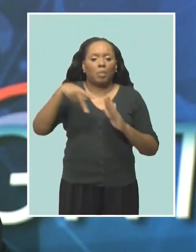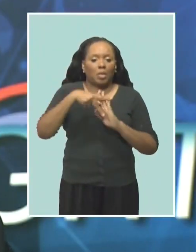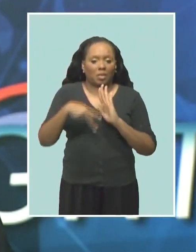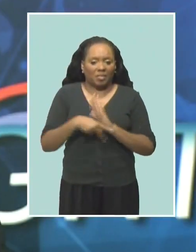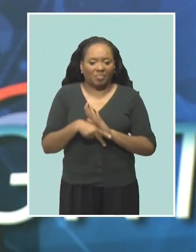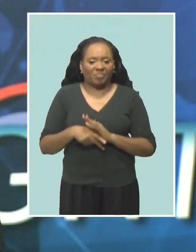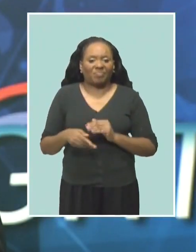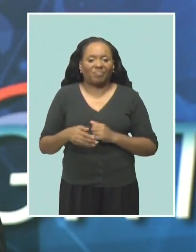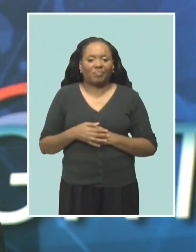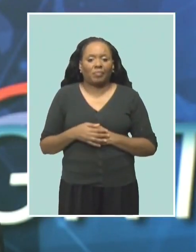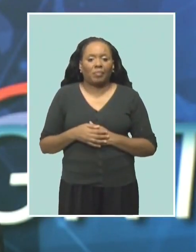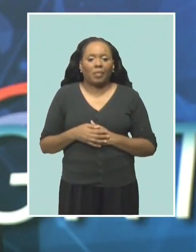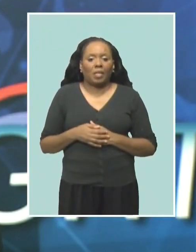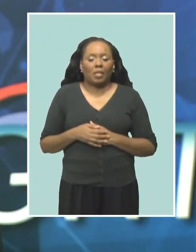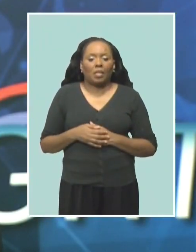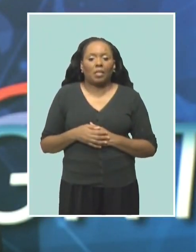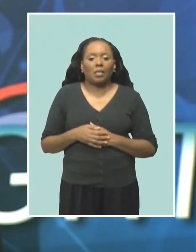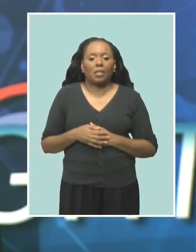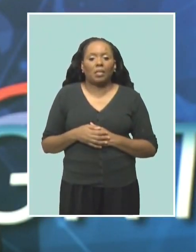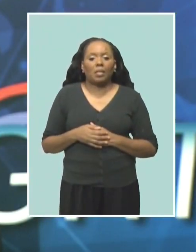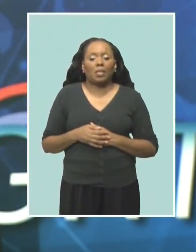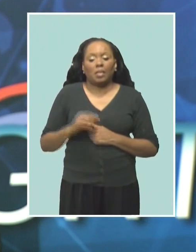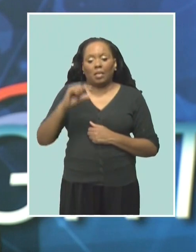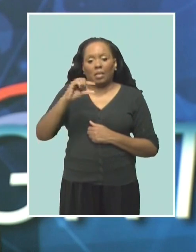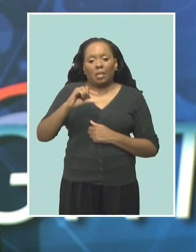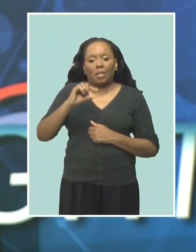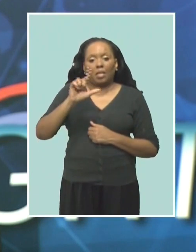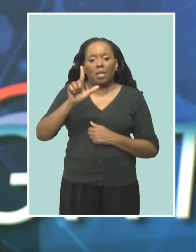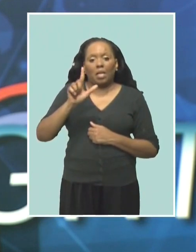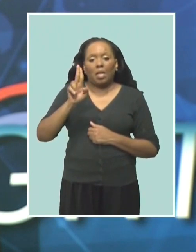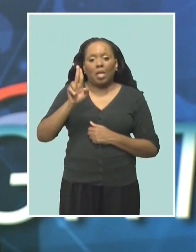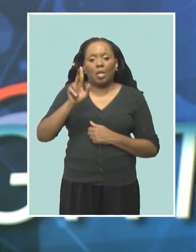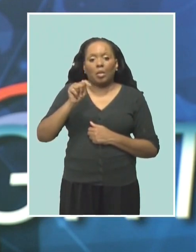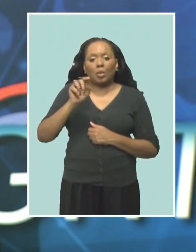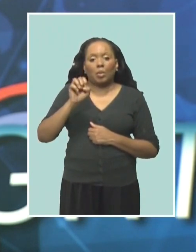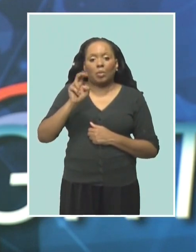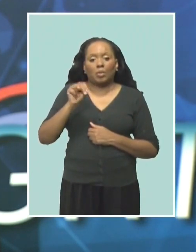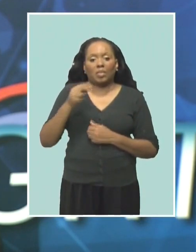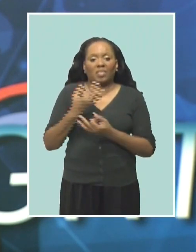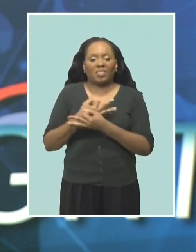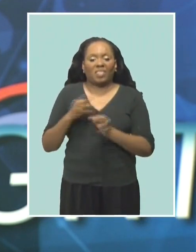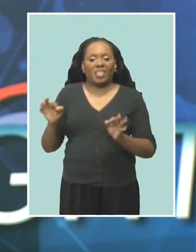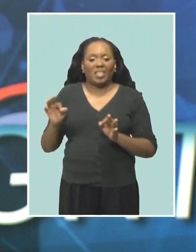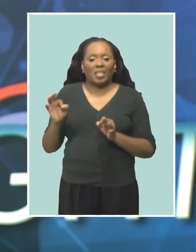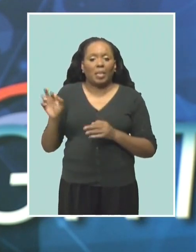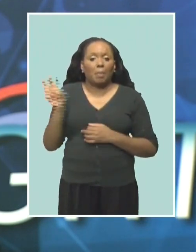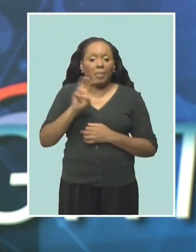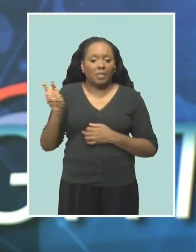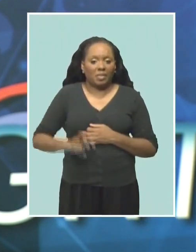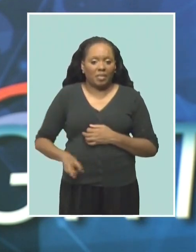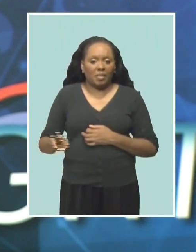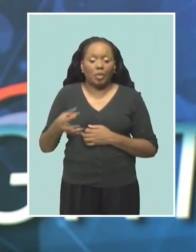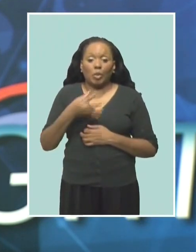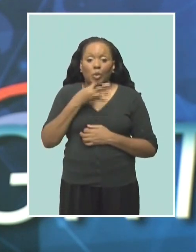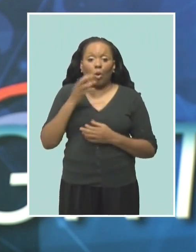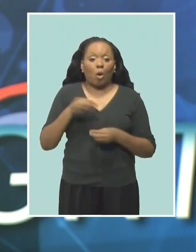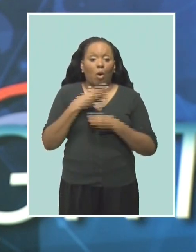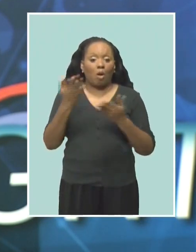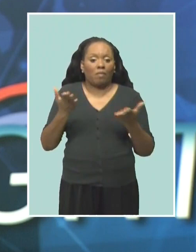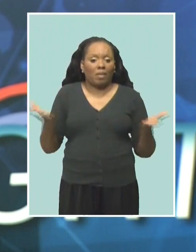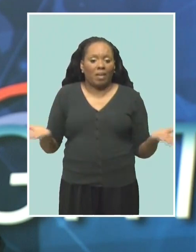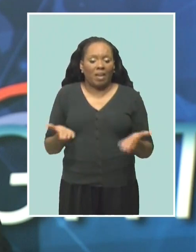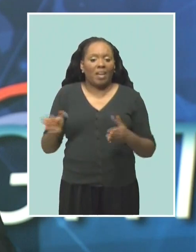Mobile gluten-free pizzas will soon be available in Barbados. It will be a new offering with healthy eating at the core